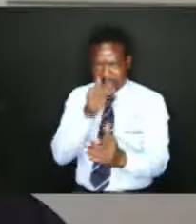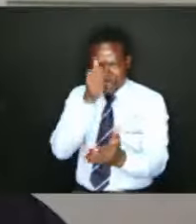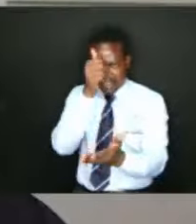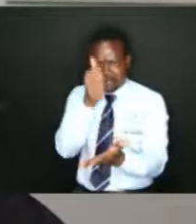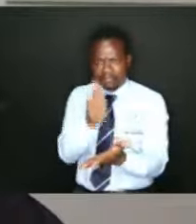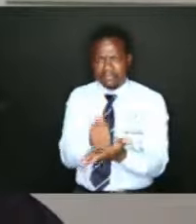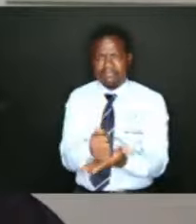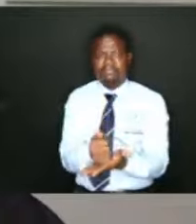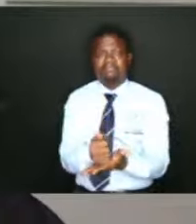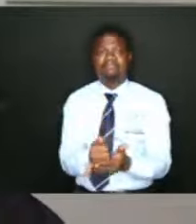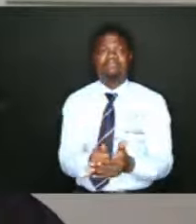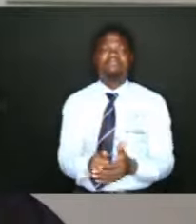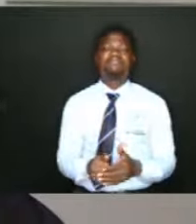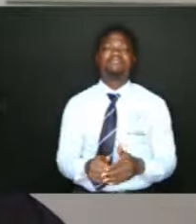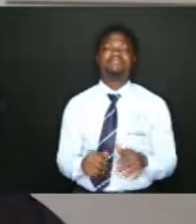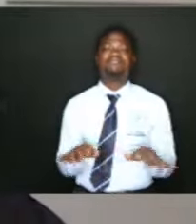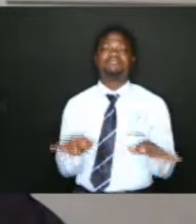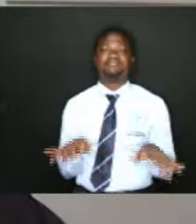Amen.